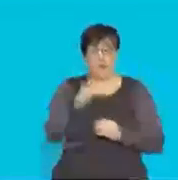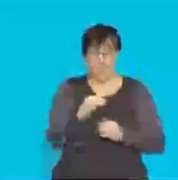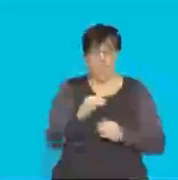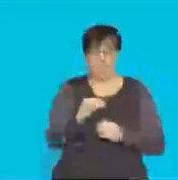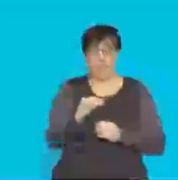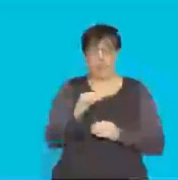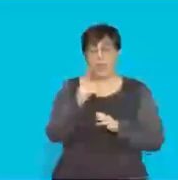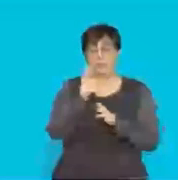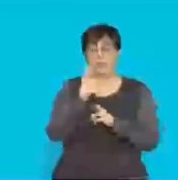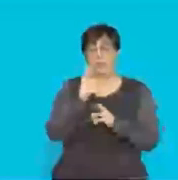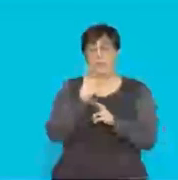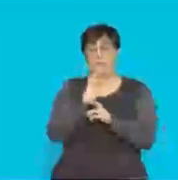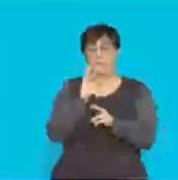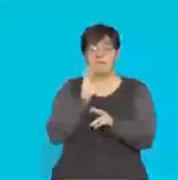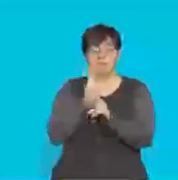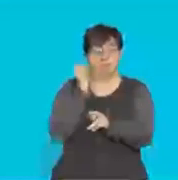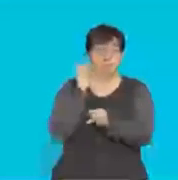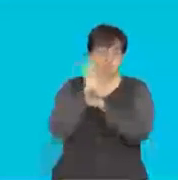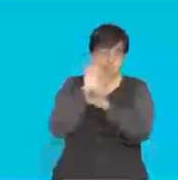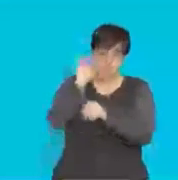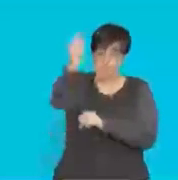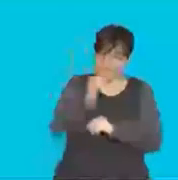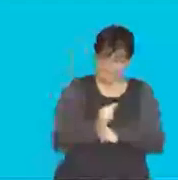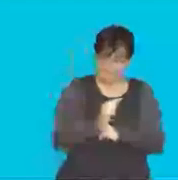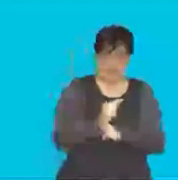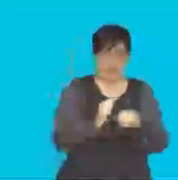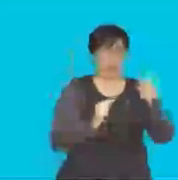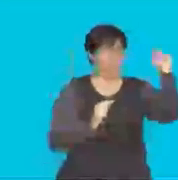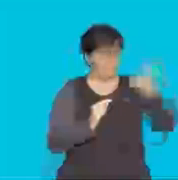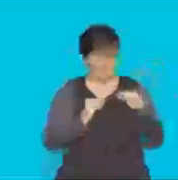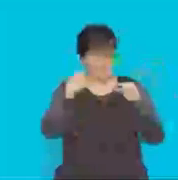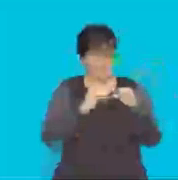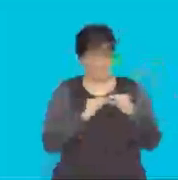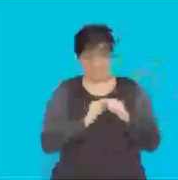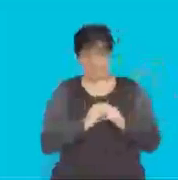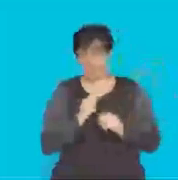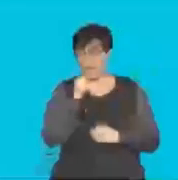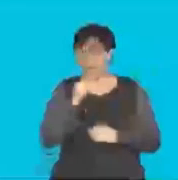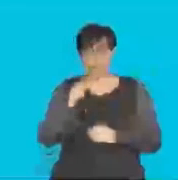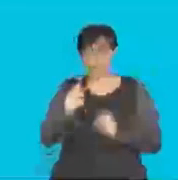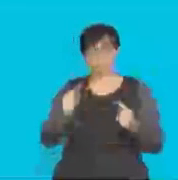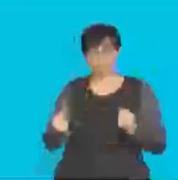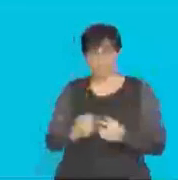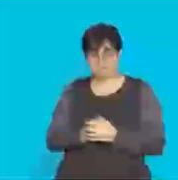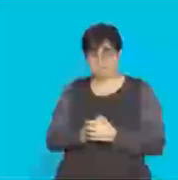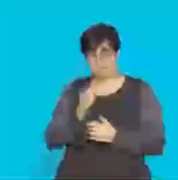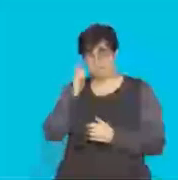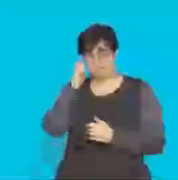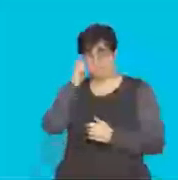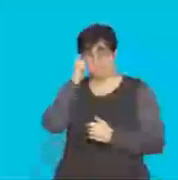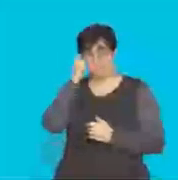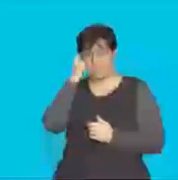has to come from the father. And in this case, it cannot be this individual, or else you will not